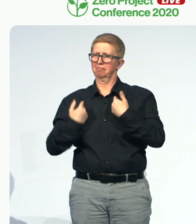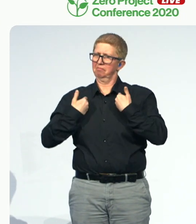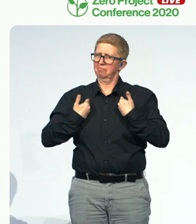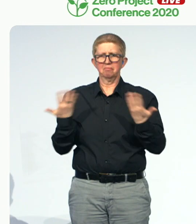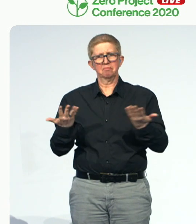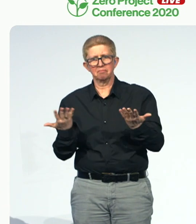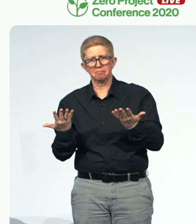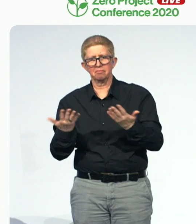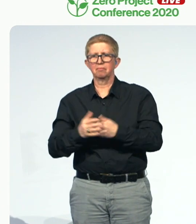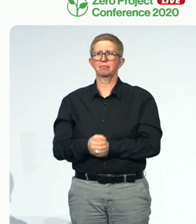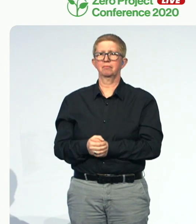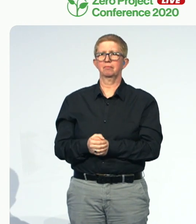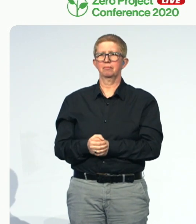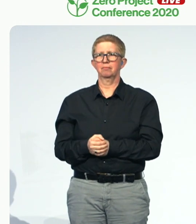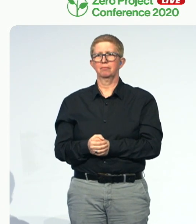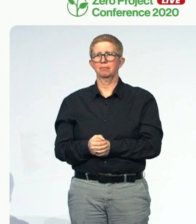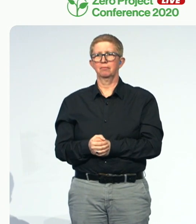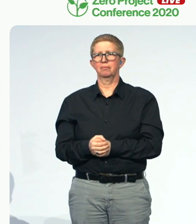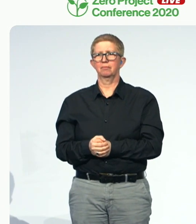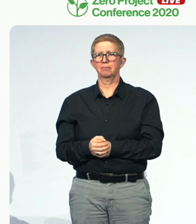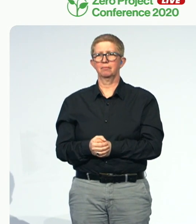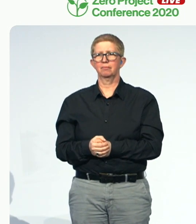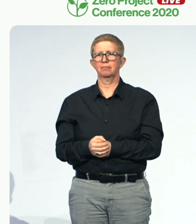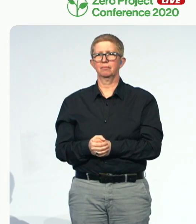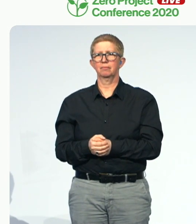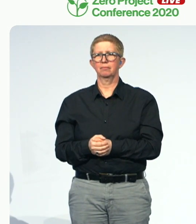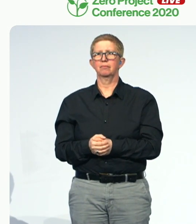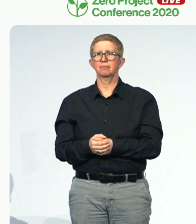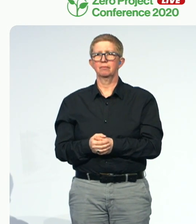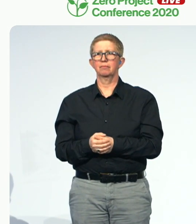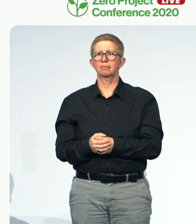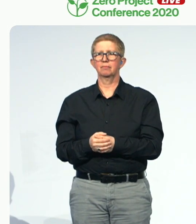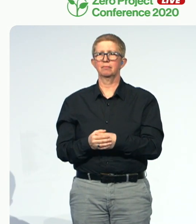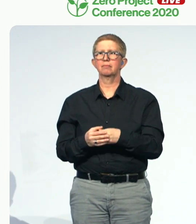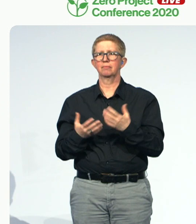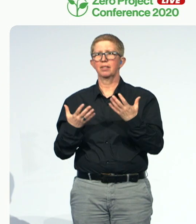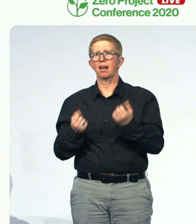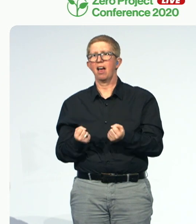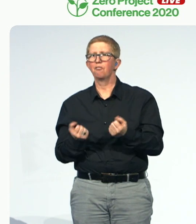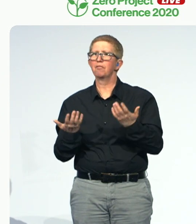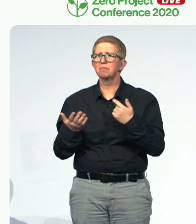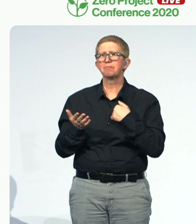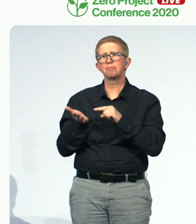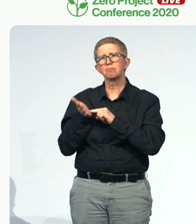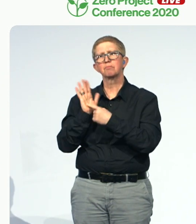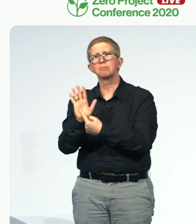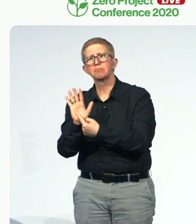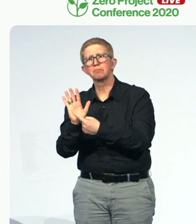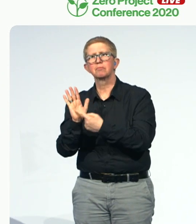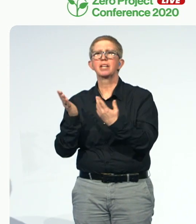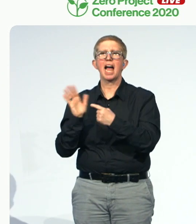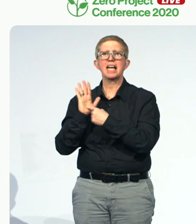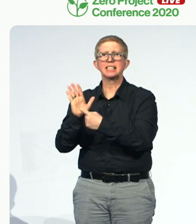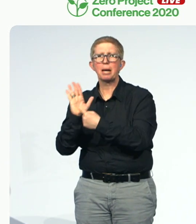all, and introduce an example of practice, like